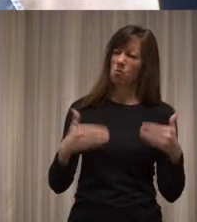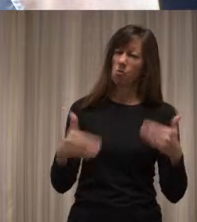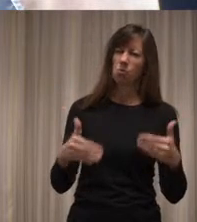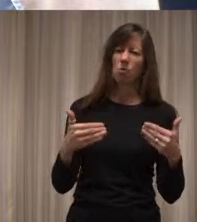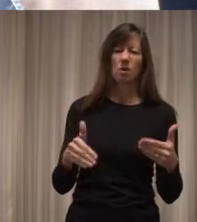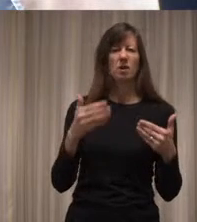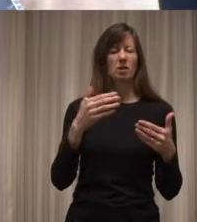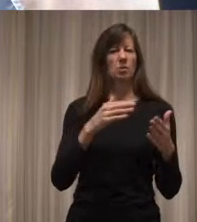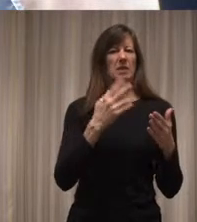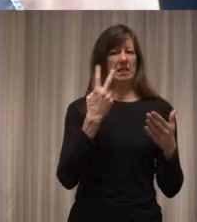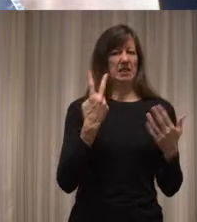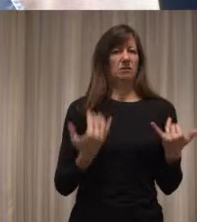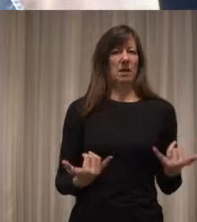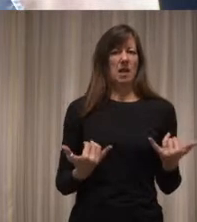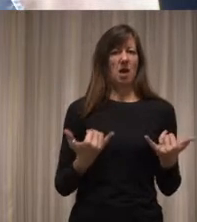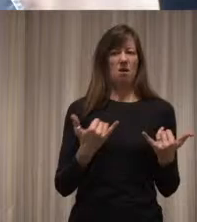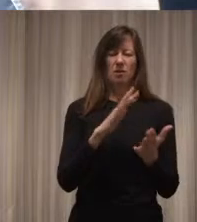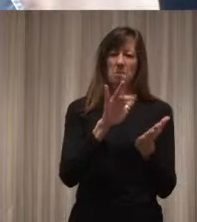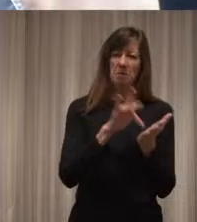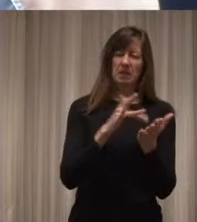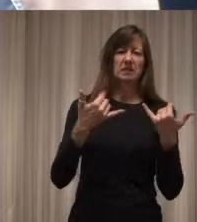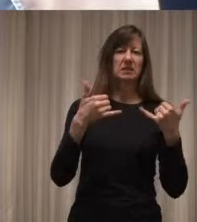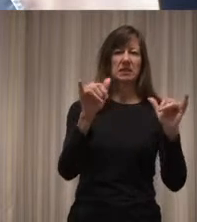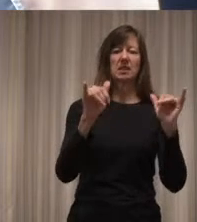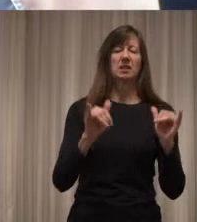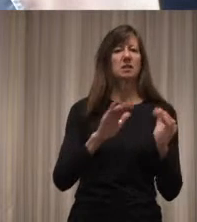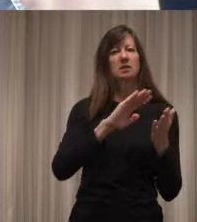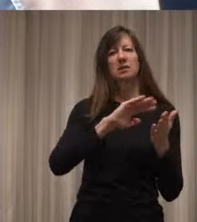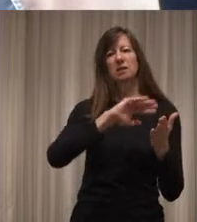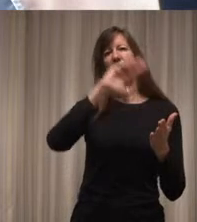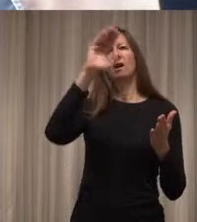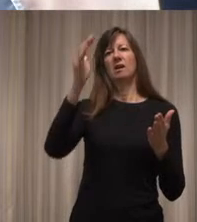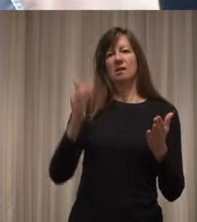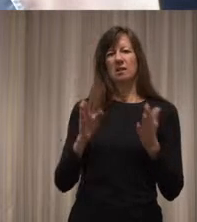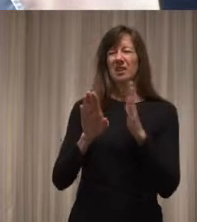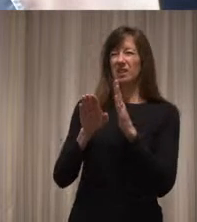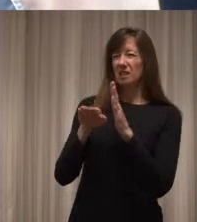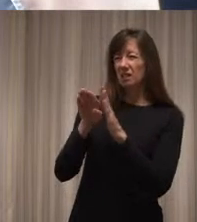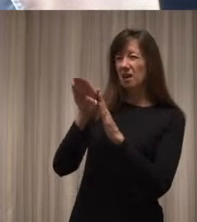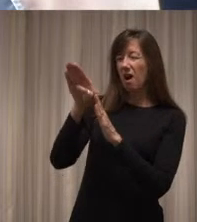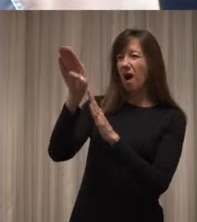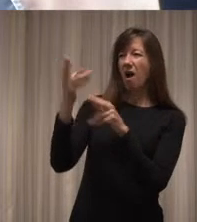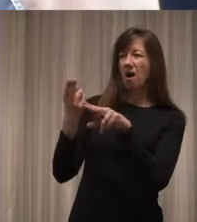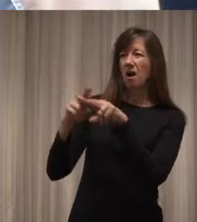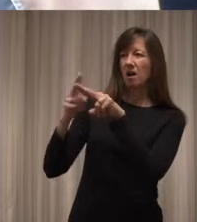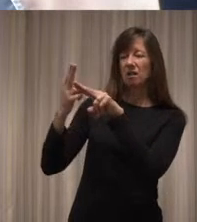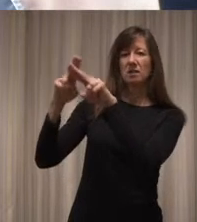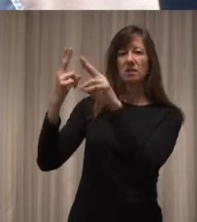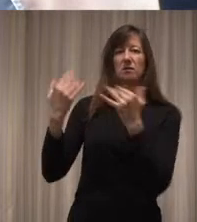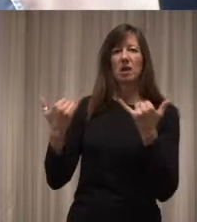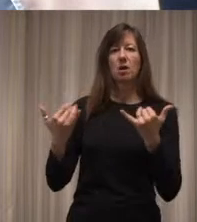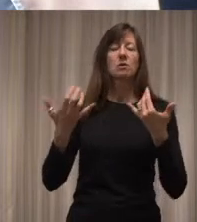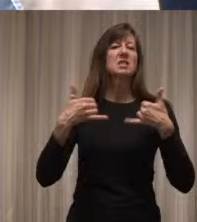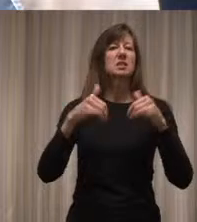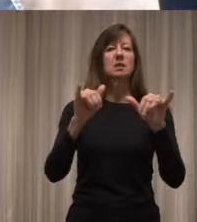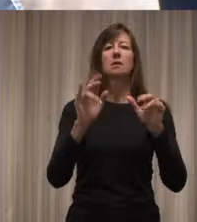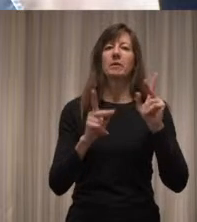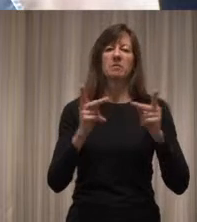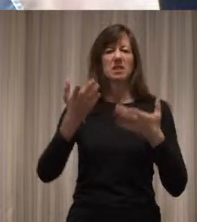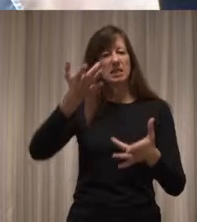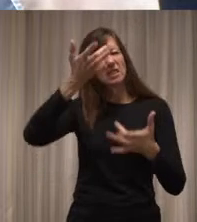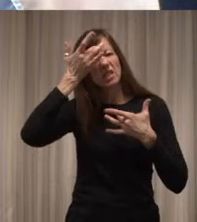tragic human toll of what's happening in Ulster County with the pandemic, both with those that are sick, hospitalized, and